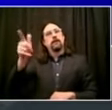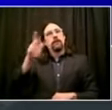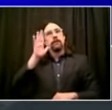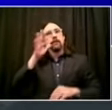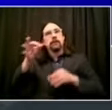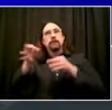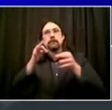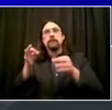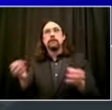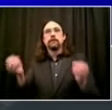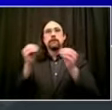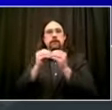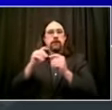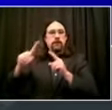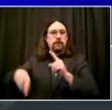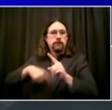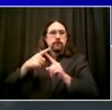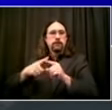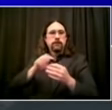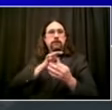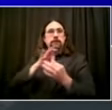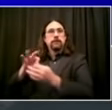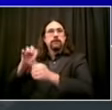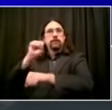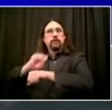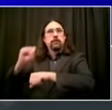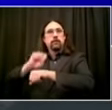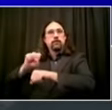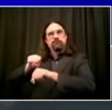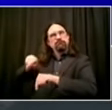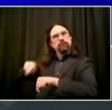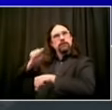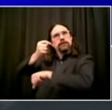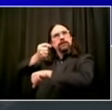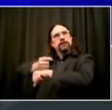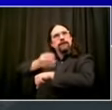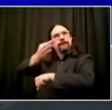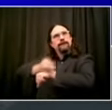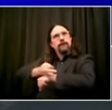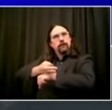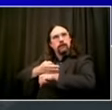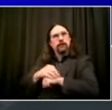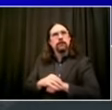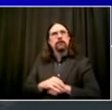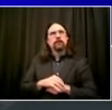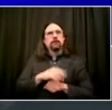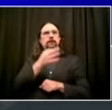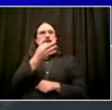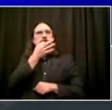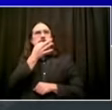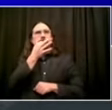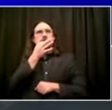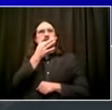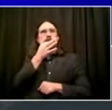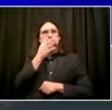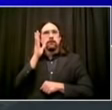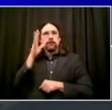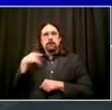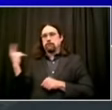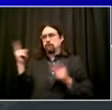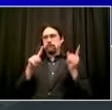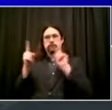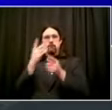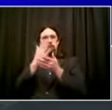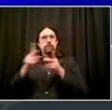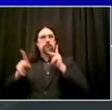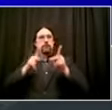task force, Administrator Grace Bonilla. One of the things they heard as they reached out to stakeholders and communities of color all